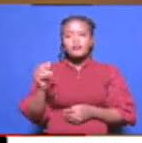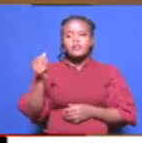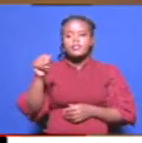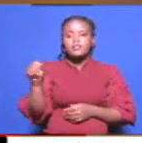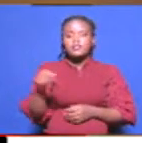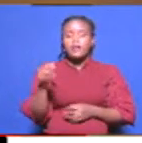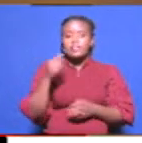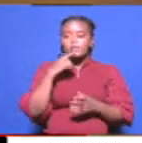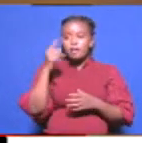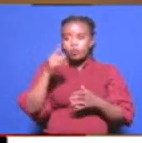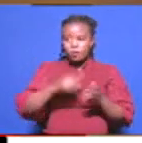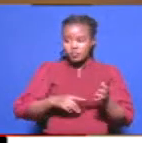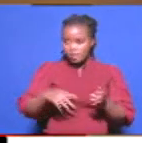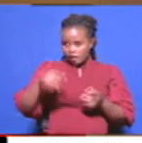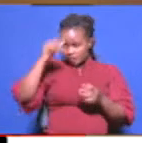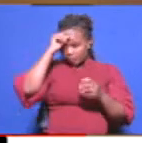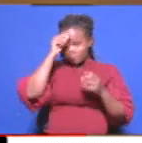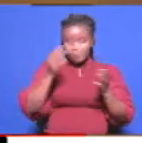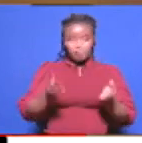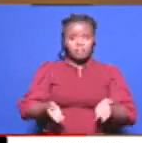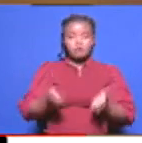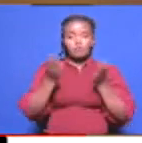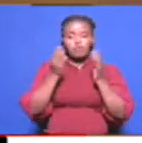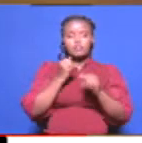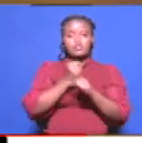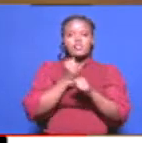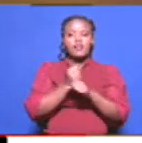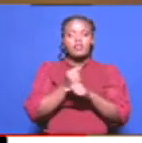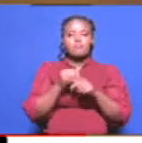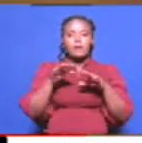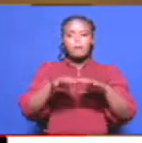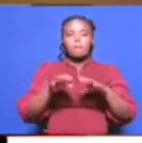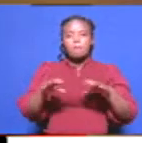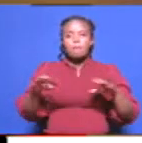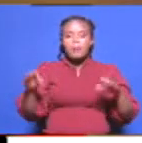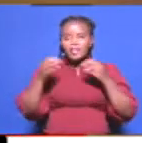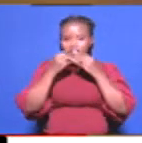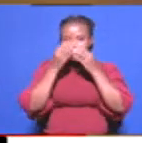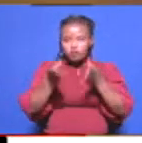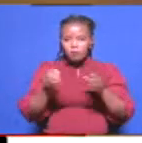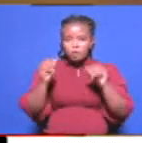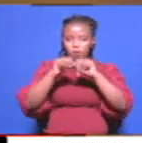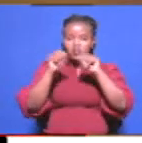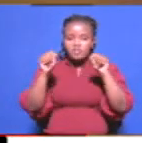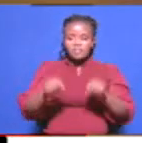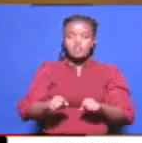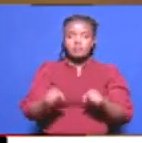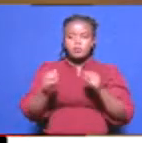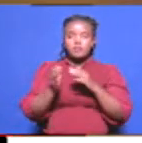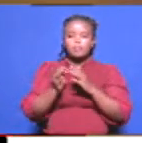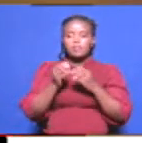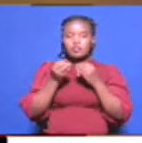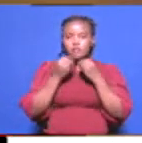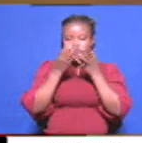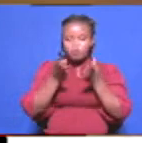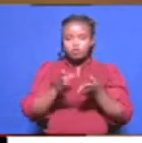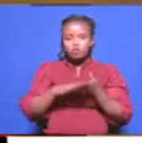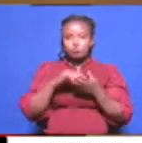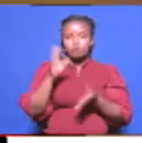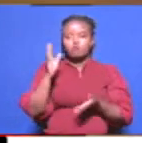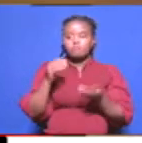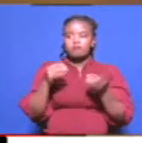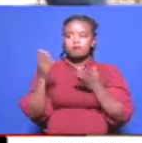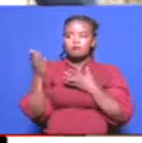government is upgrading the labor market information system. O'Brien Kimani has more details from the 11th Connected Kenya